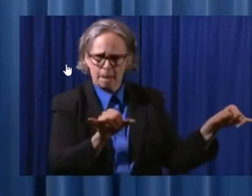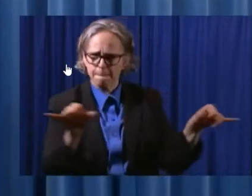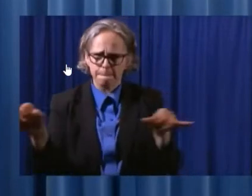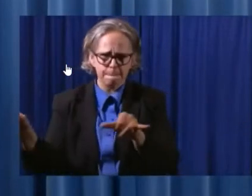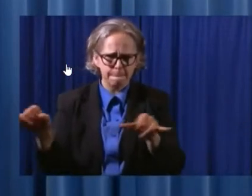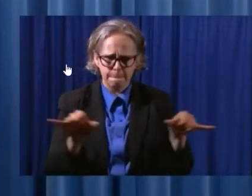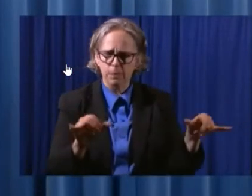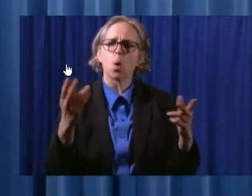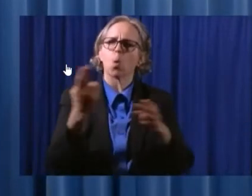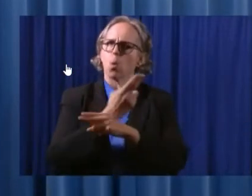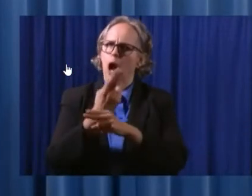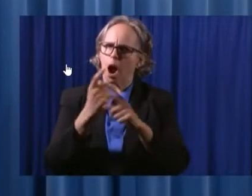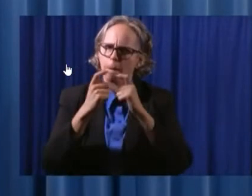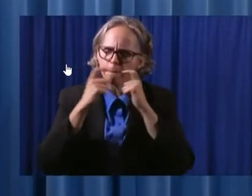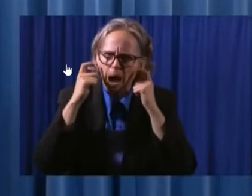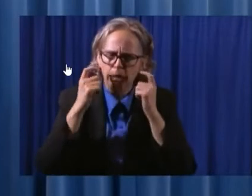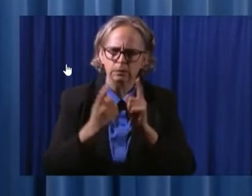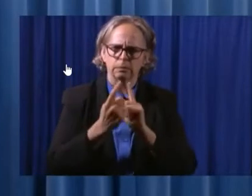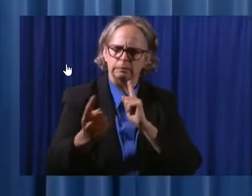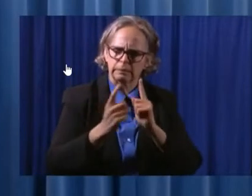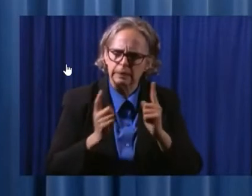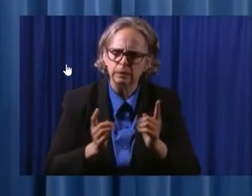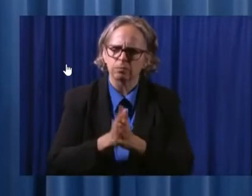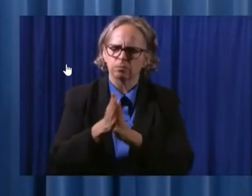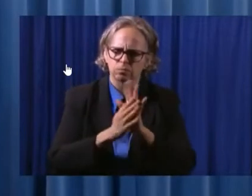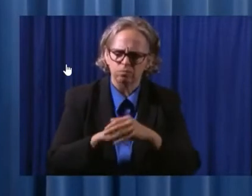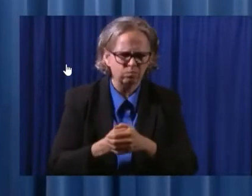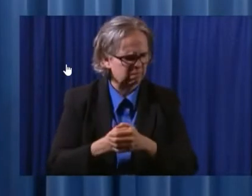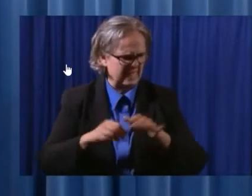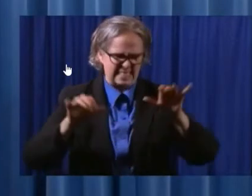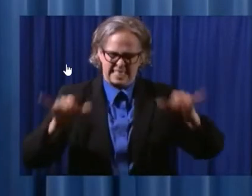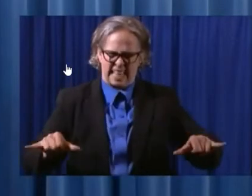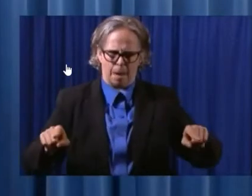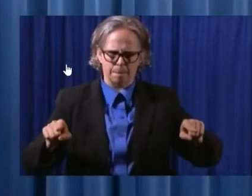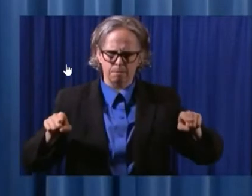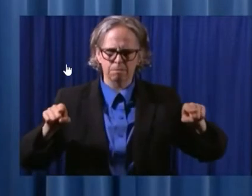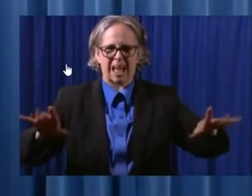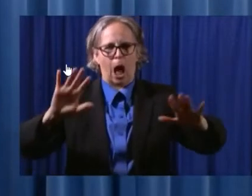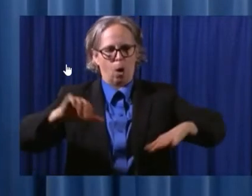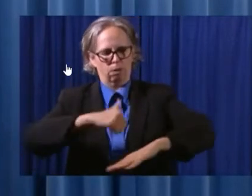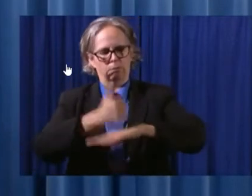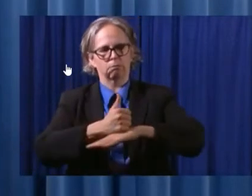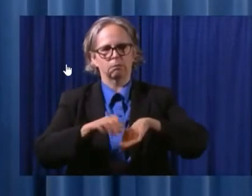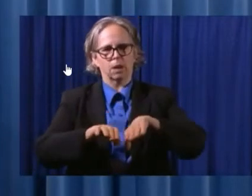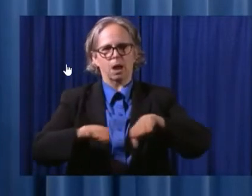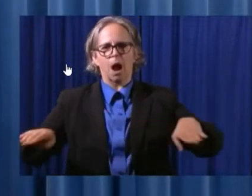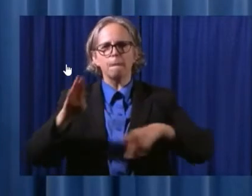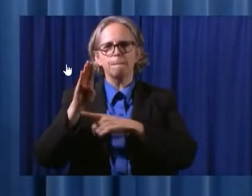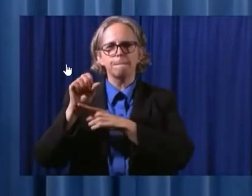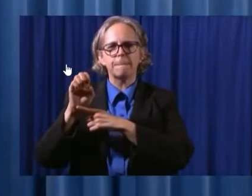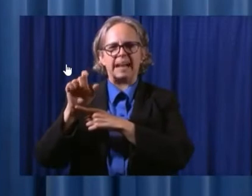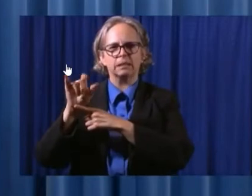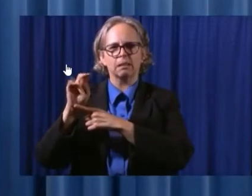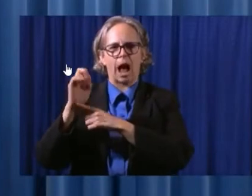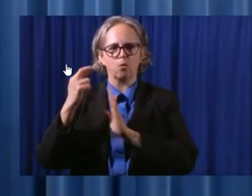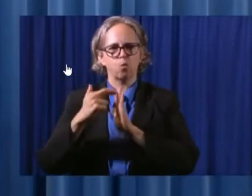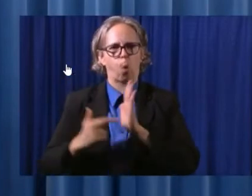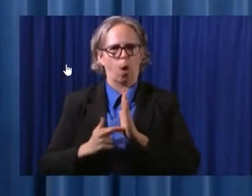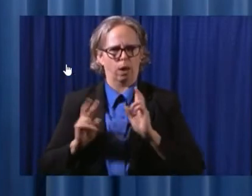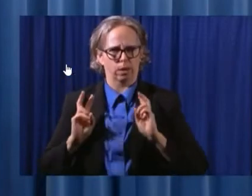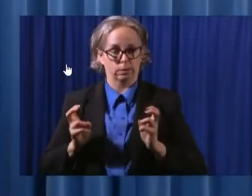retail. Those all continue. So those are baseline orders. But we have